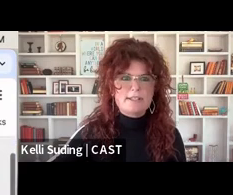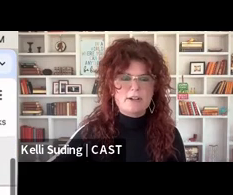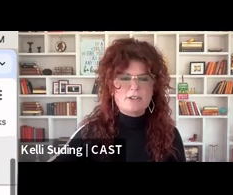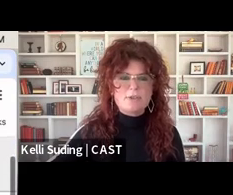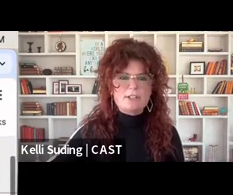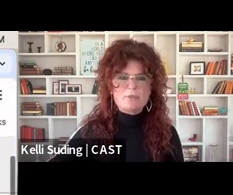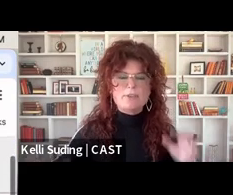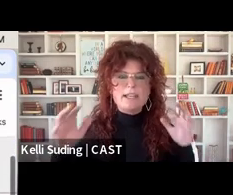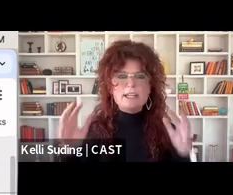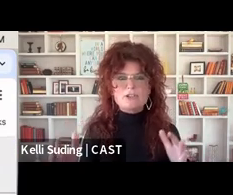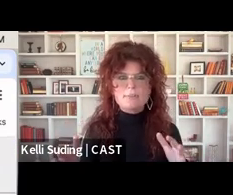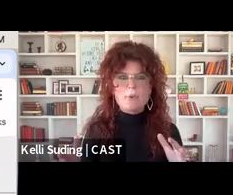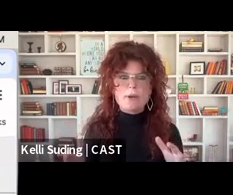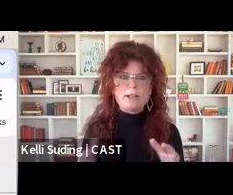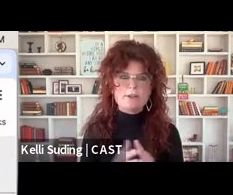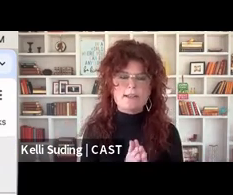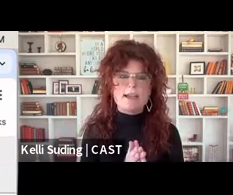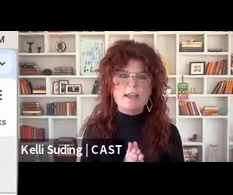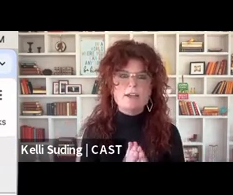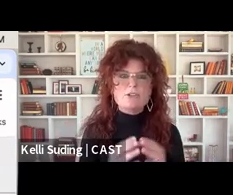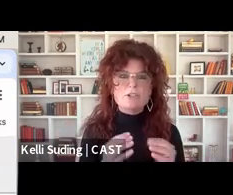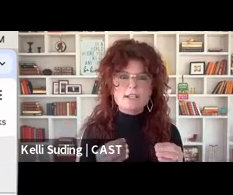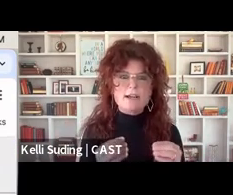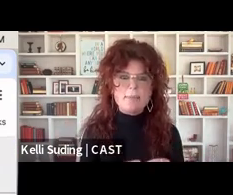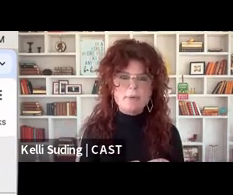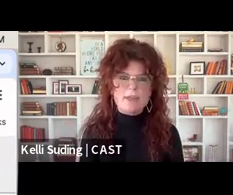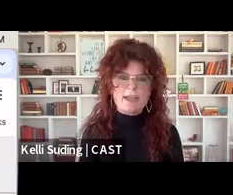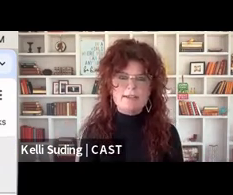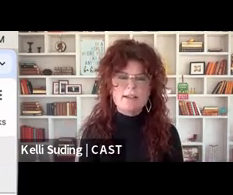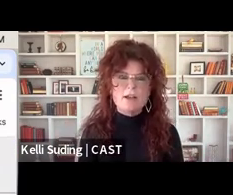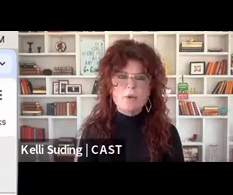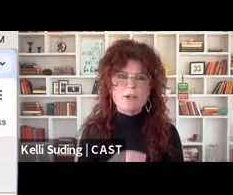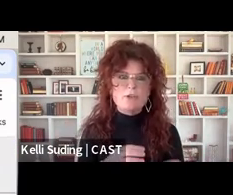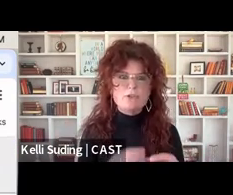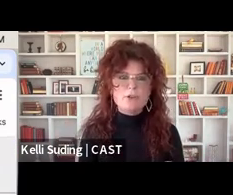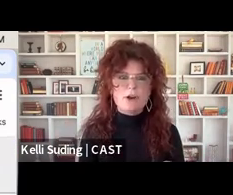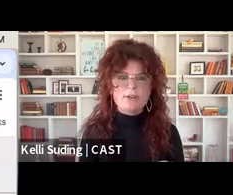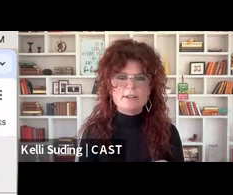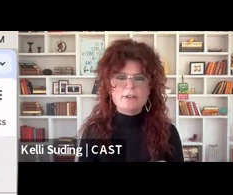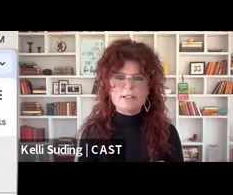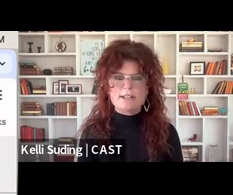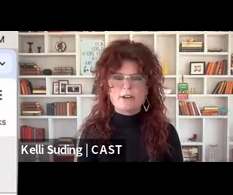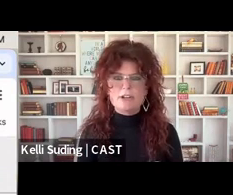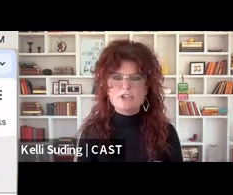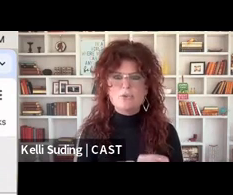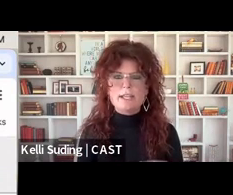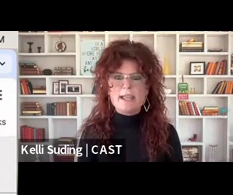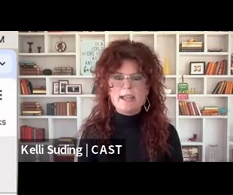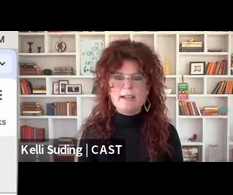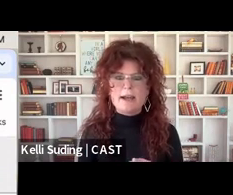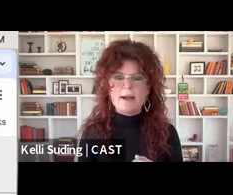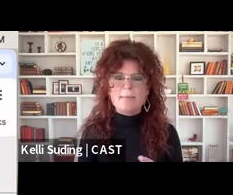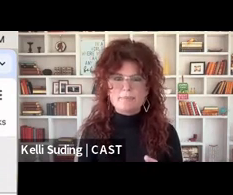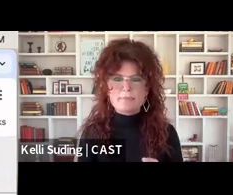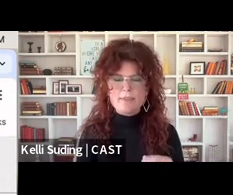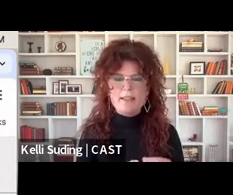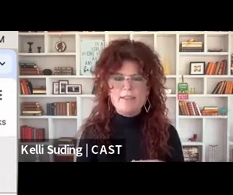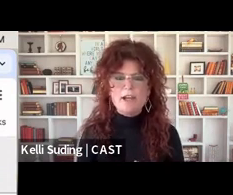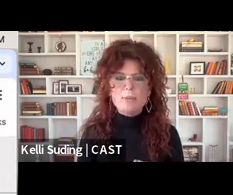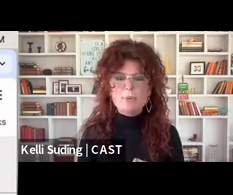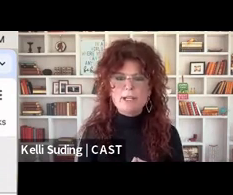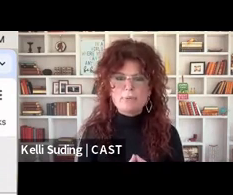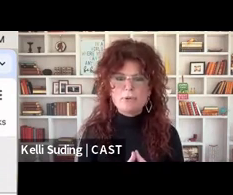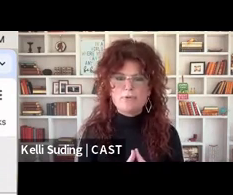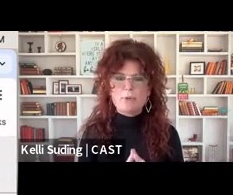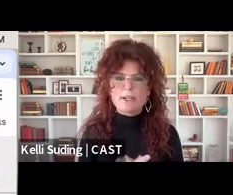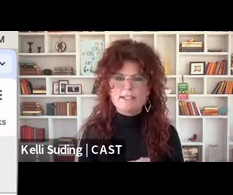Online learning series. So this is what the entry point looks like. So just a couple things. When you do the online learning series, you can,